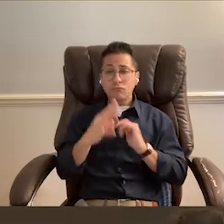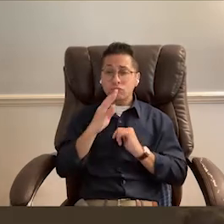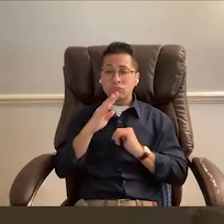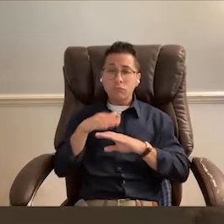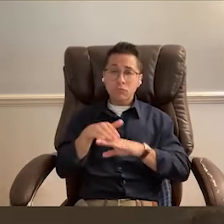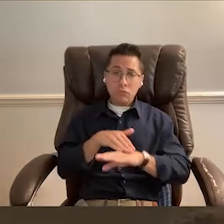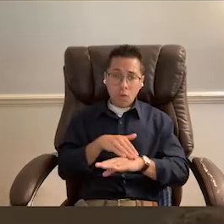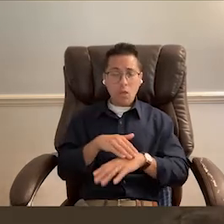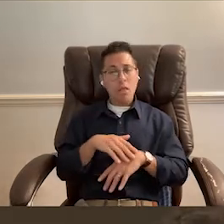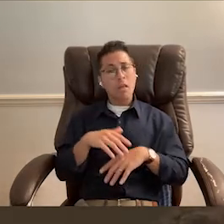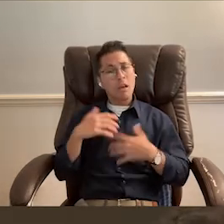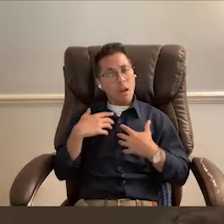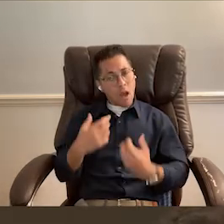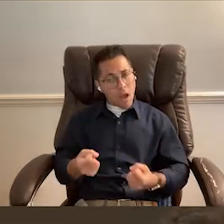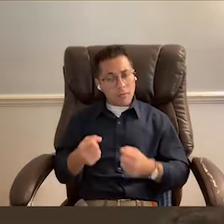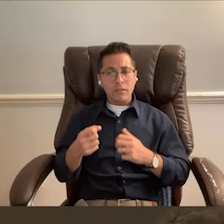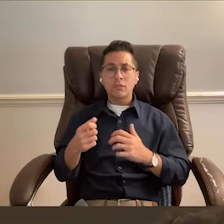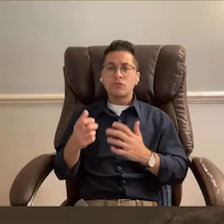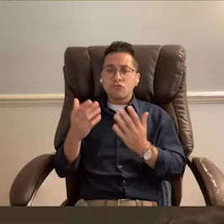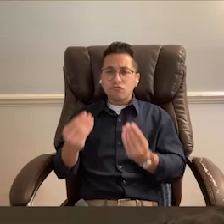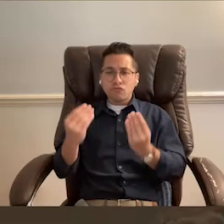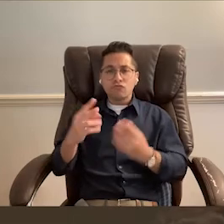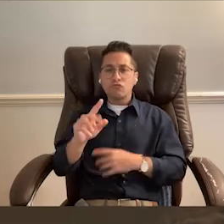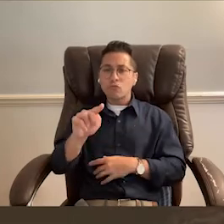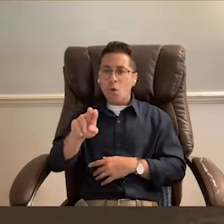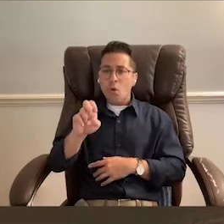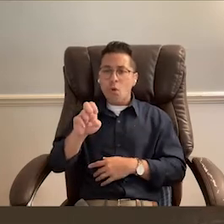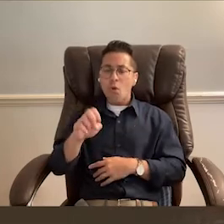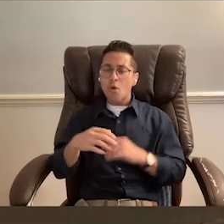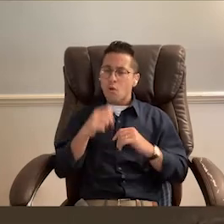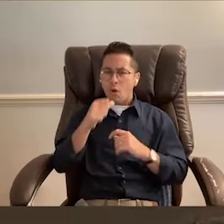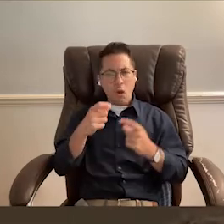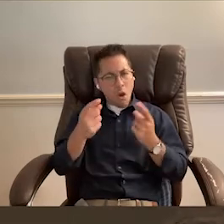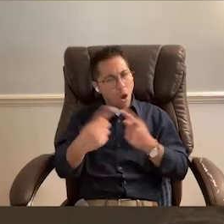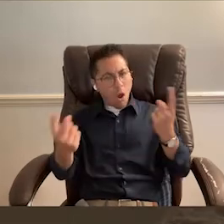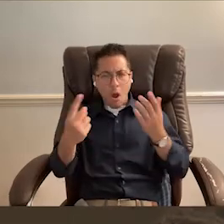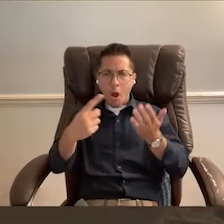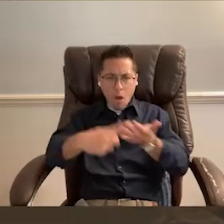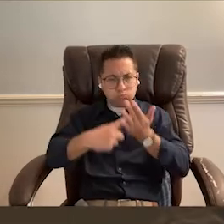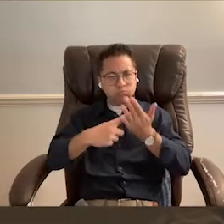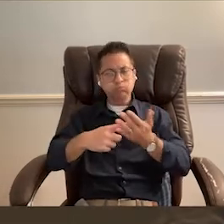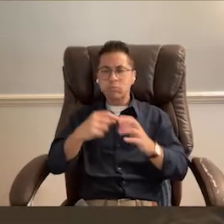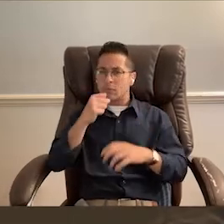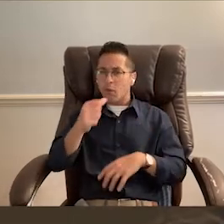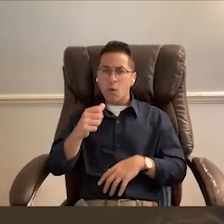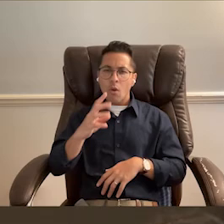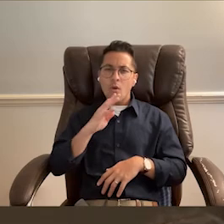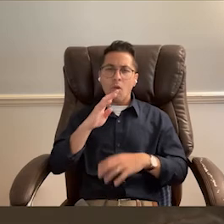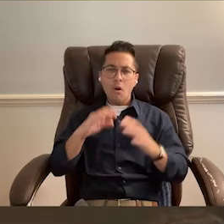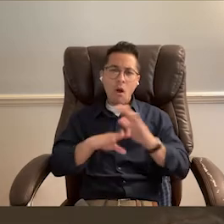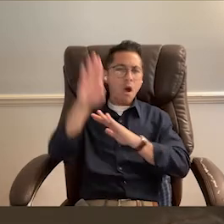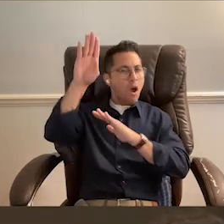Try to de-escalate the situation. For example, speak slowly and confidently with a gentle, caring tone. Do